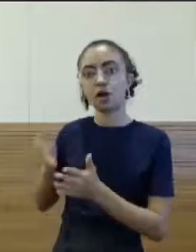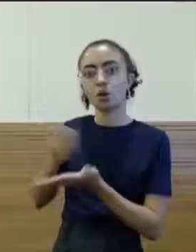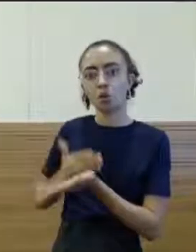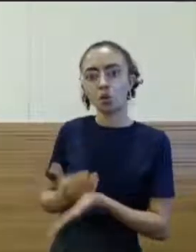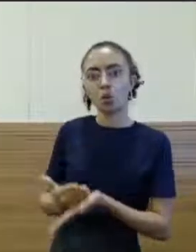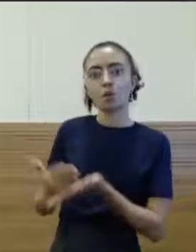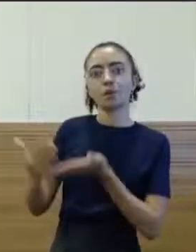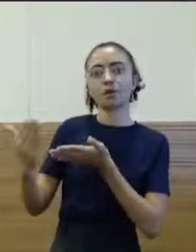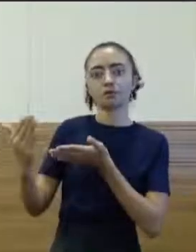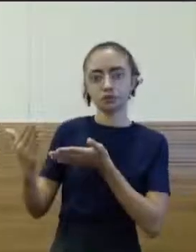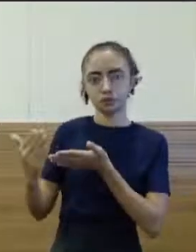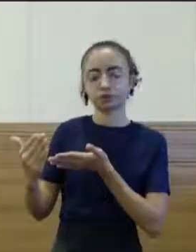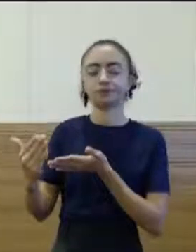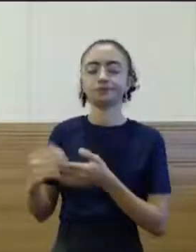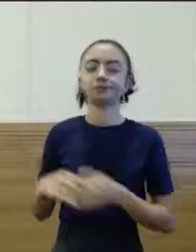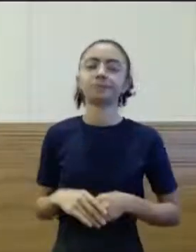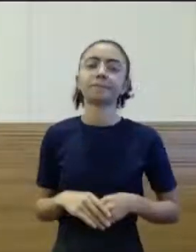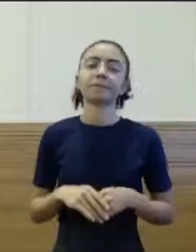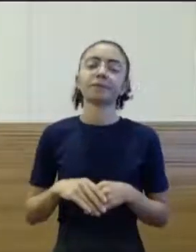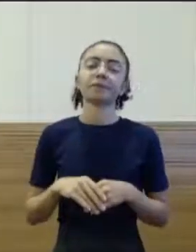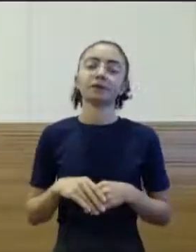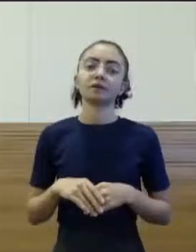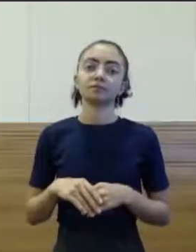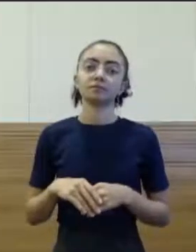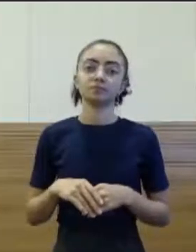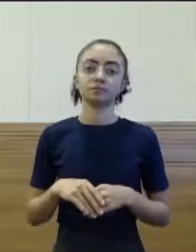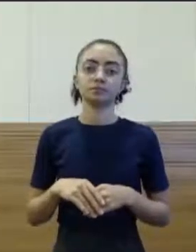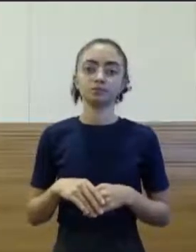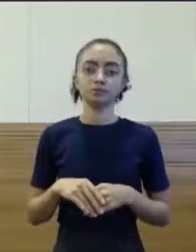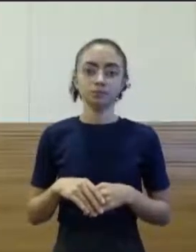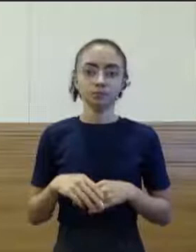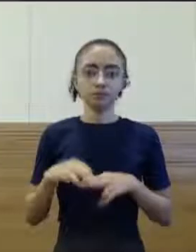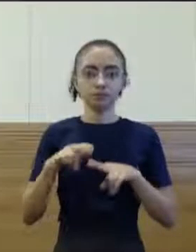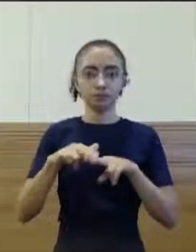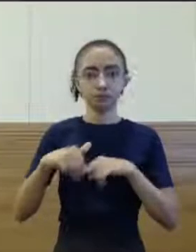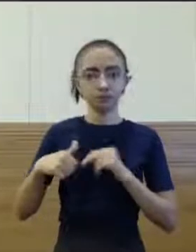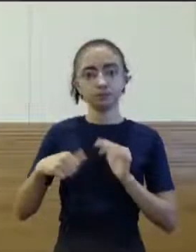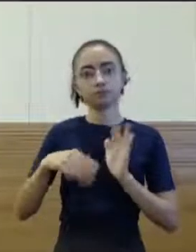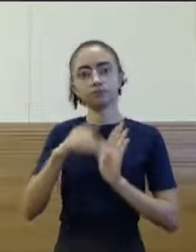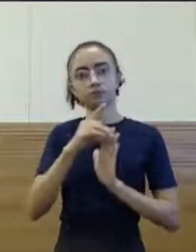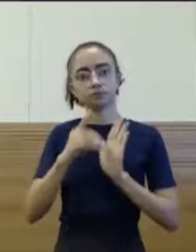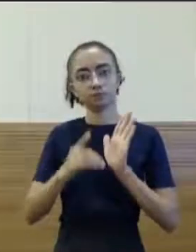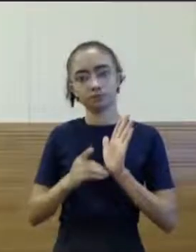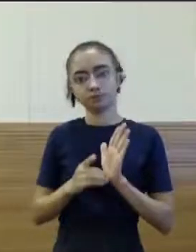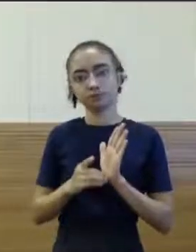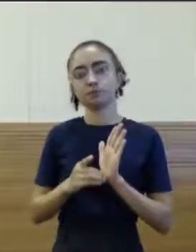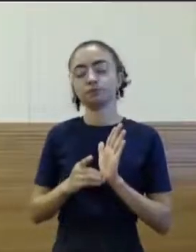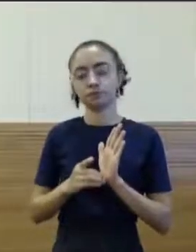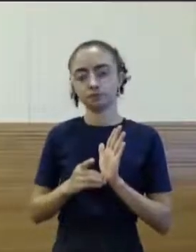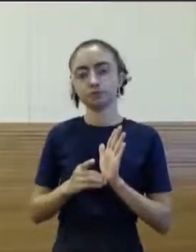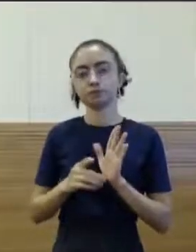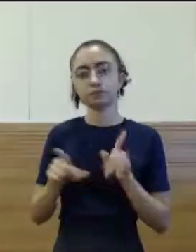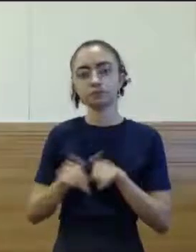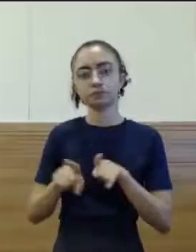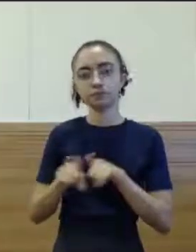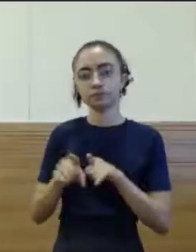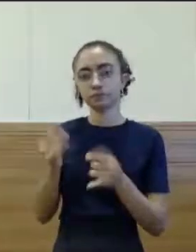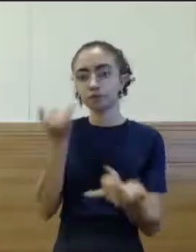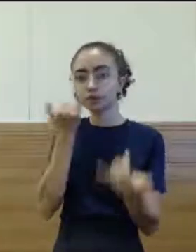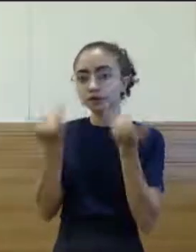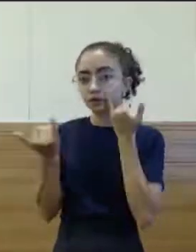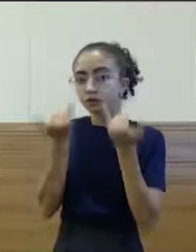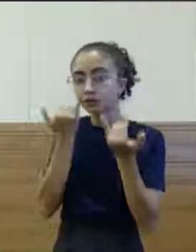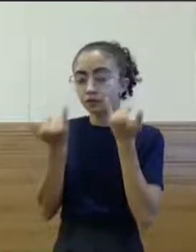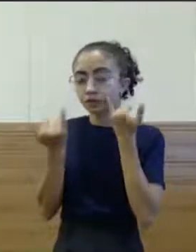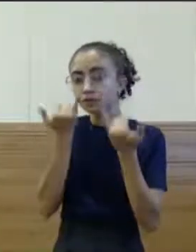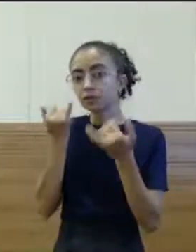and we've seen very good results in terms of the very interpretation of the information,